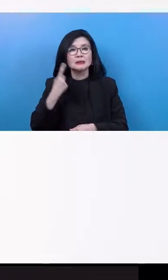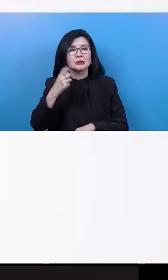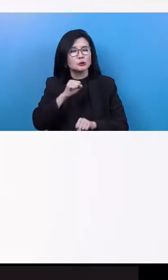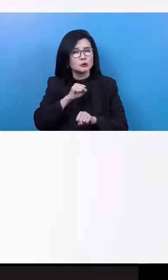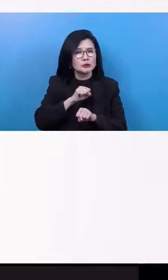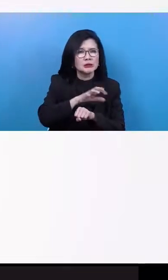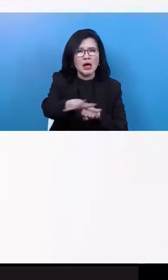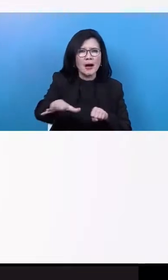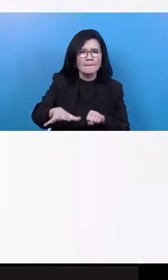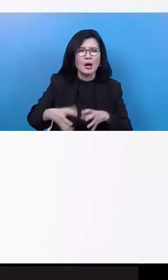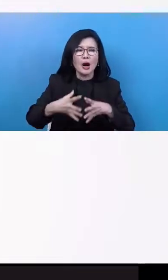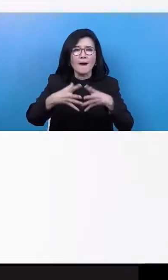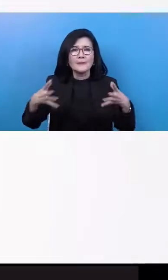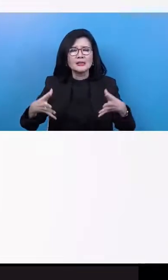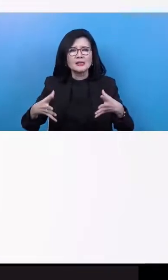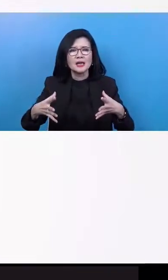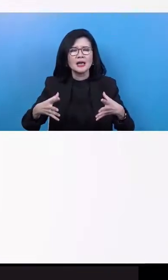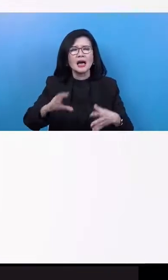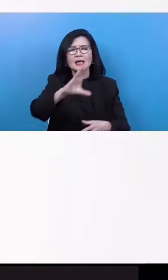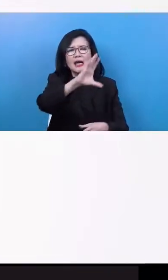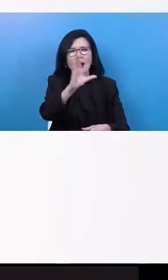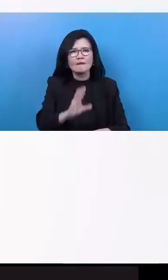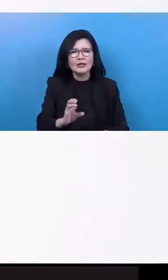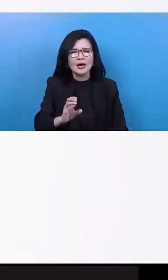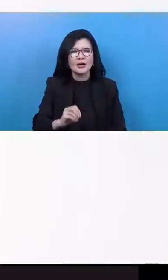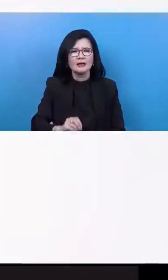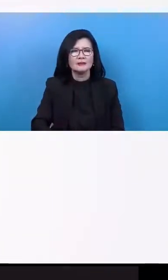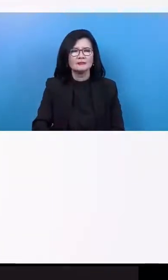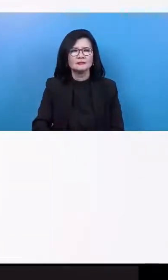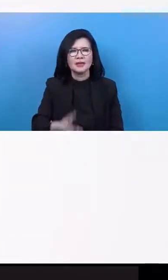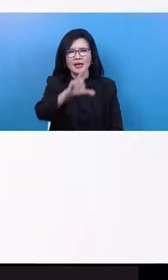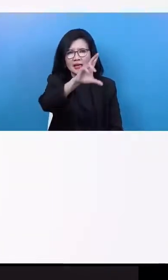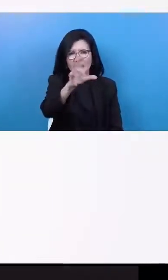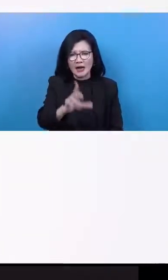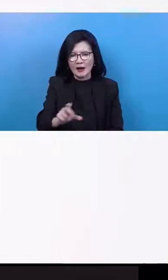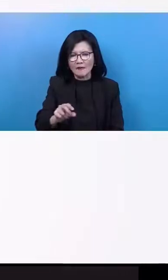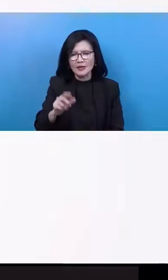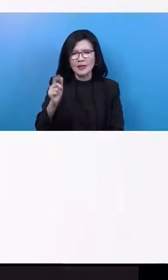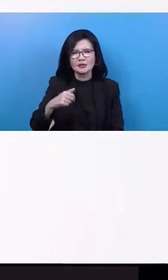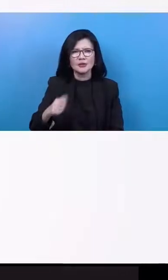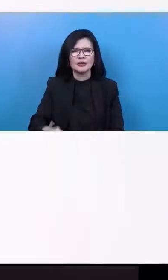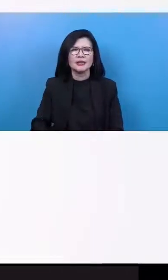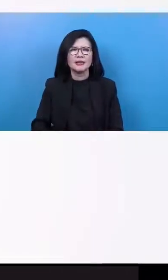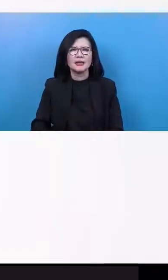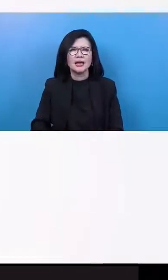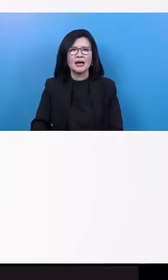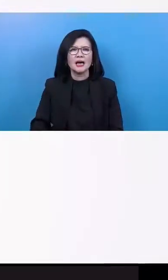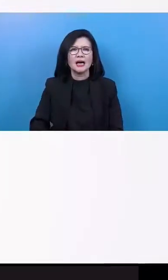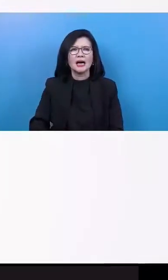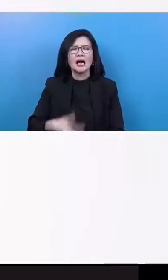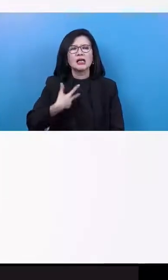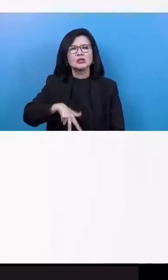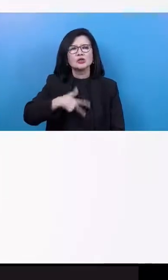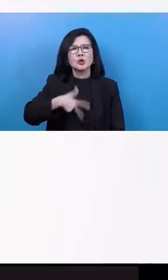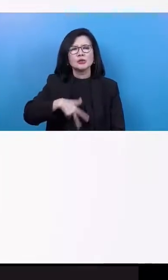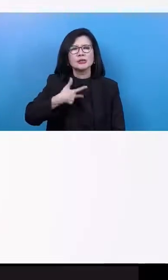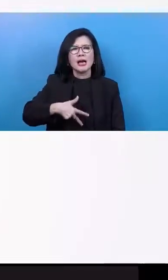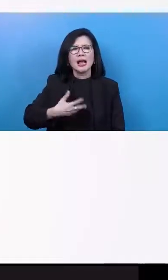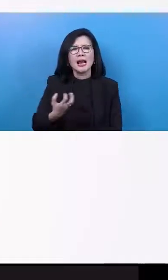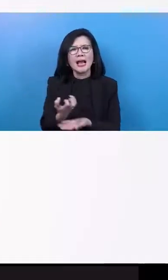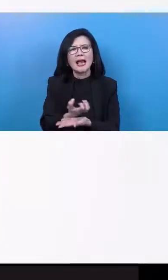the socio-economic dimension. And to that end, we realized